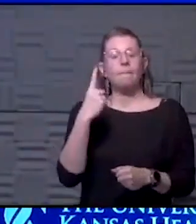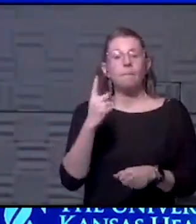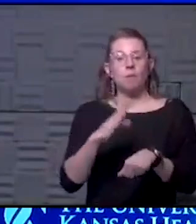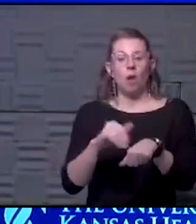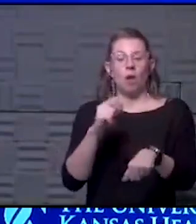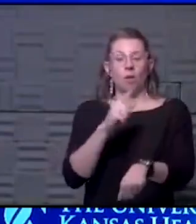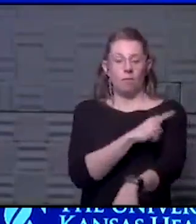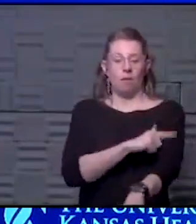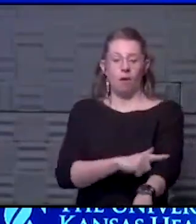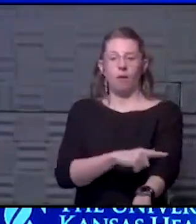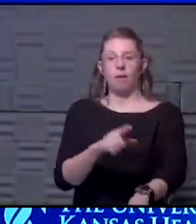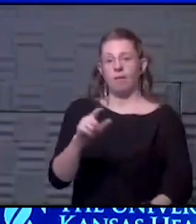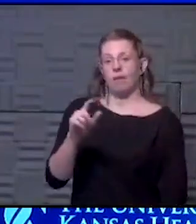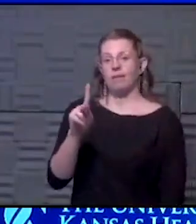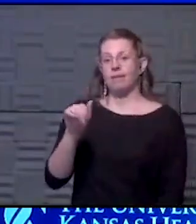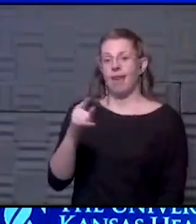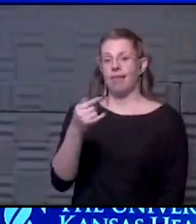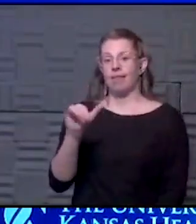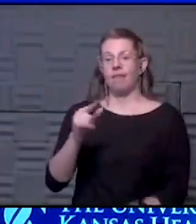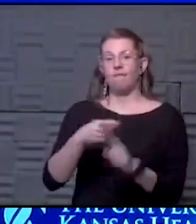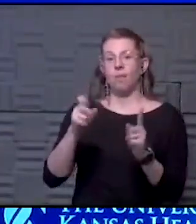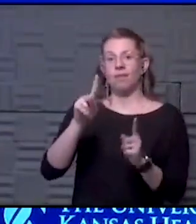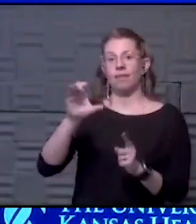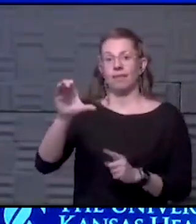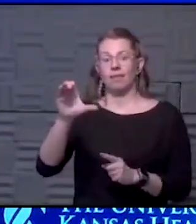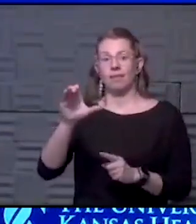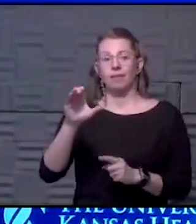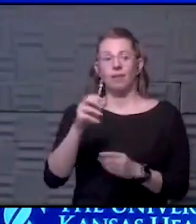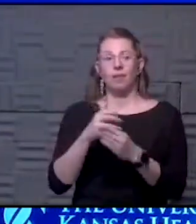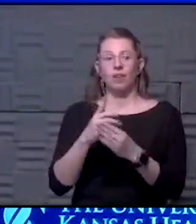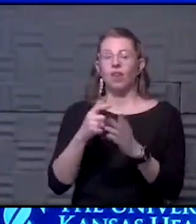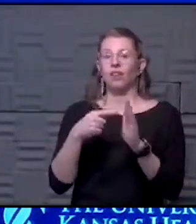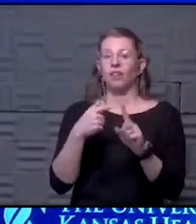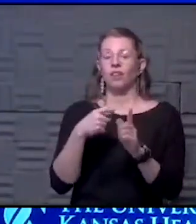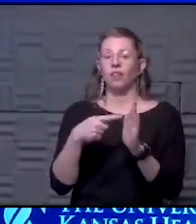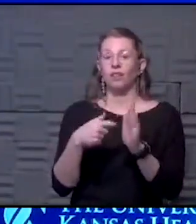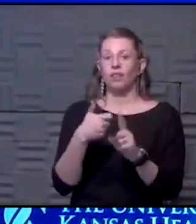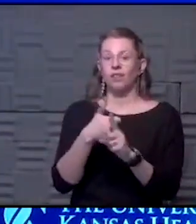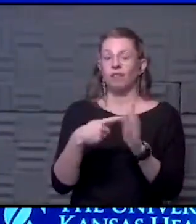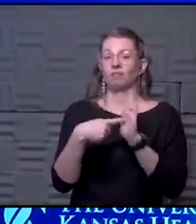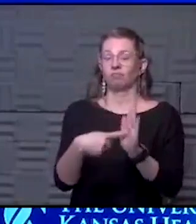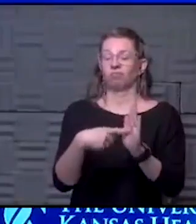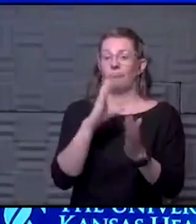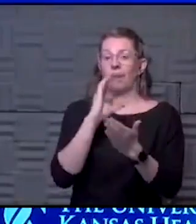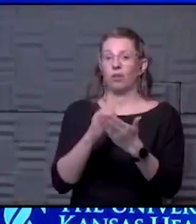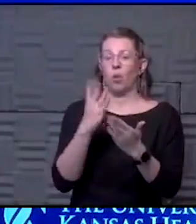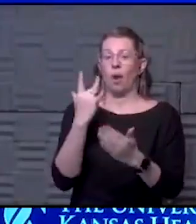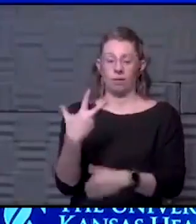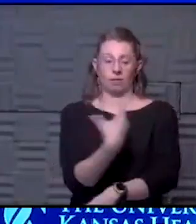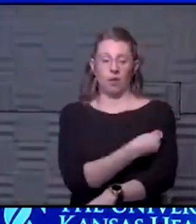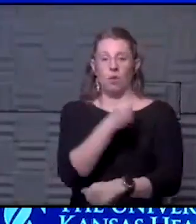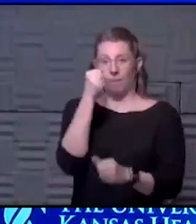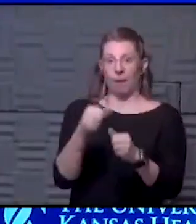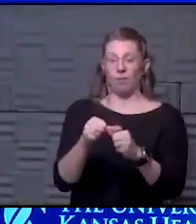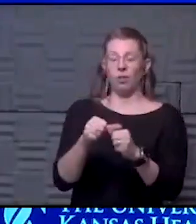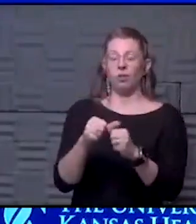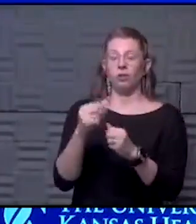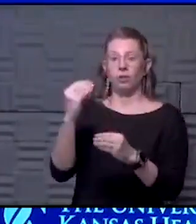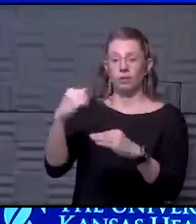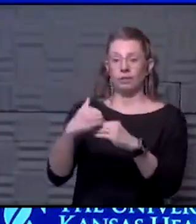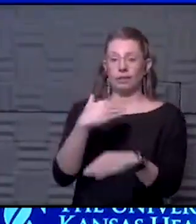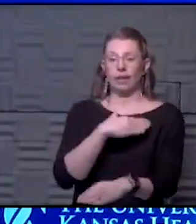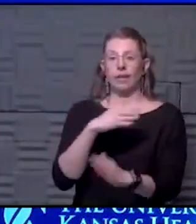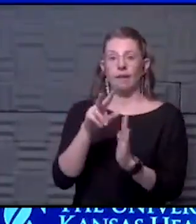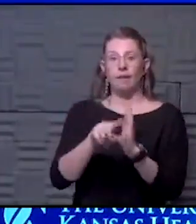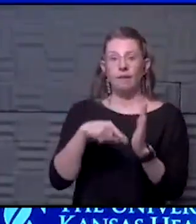Kathy from Kansas City did. She shares with us a picture about why she got her shot. Remember to send us your video, a picture, and tell